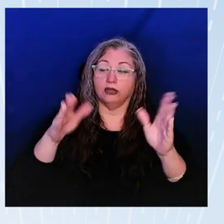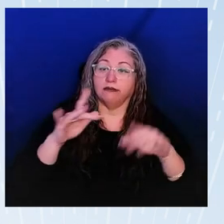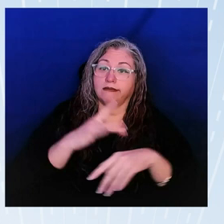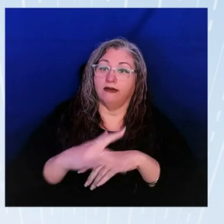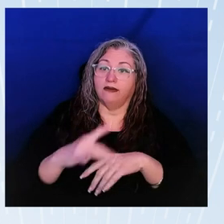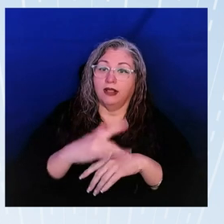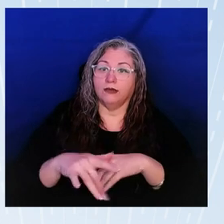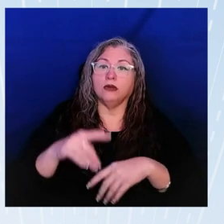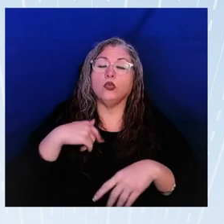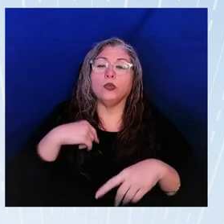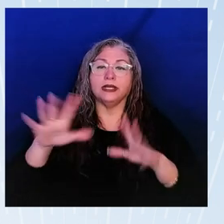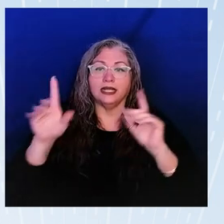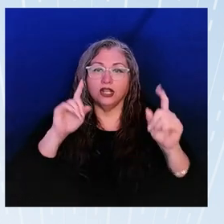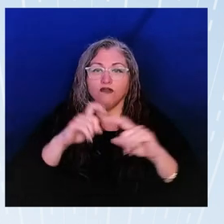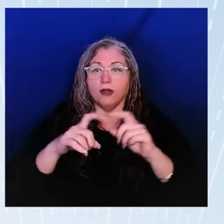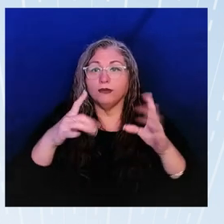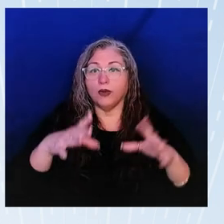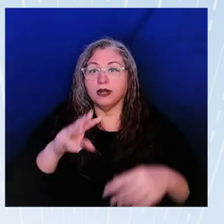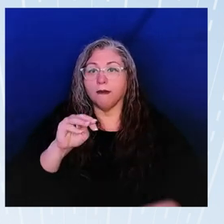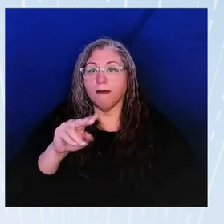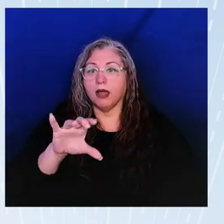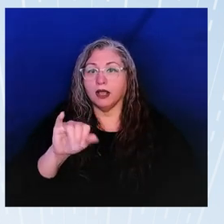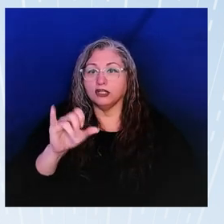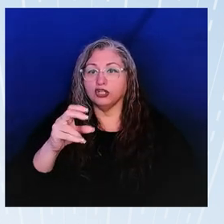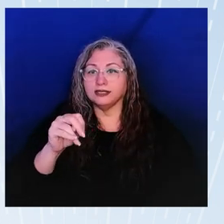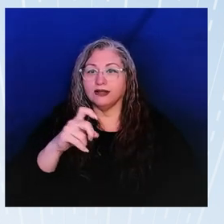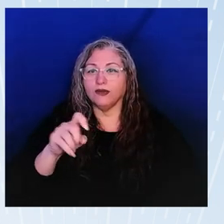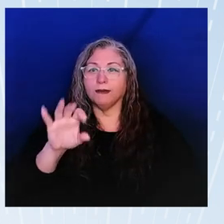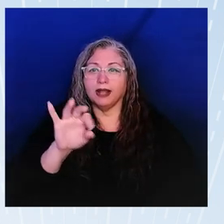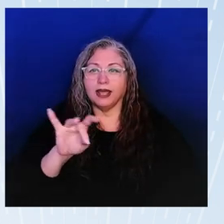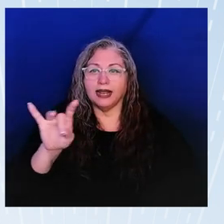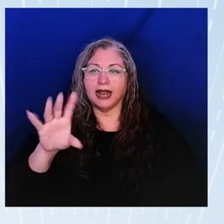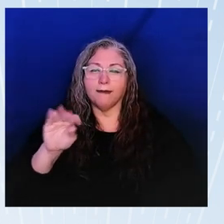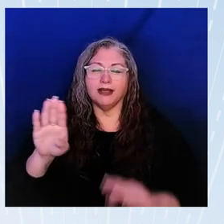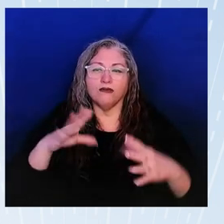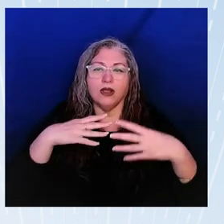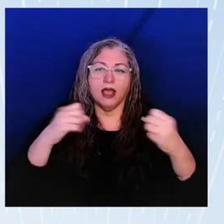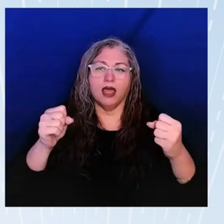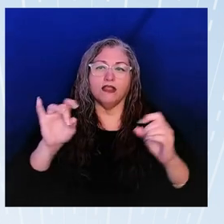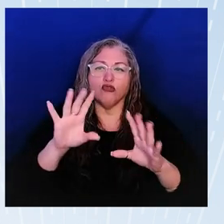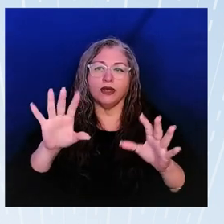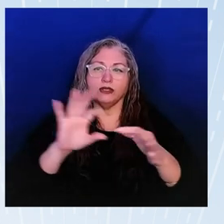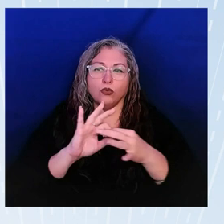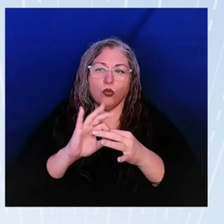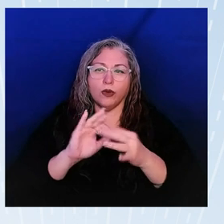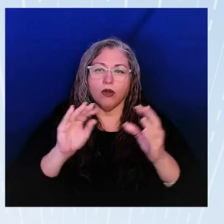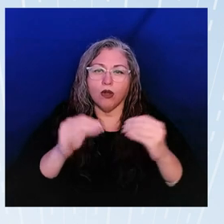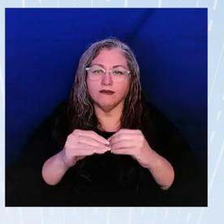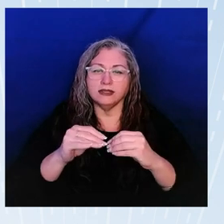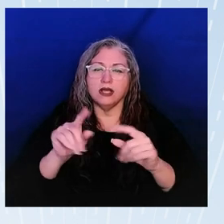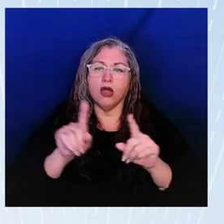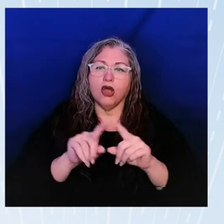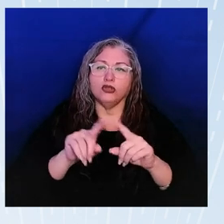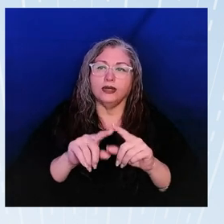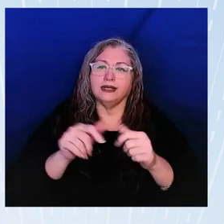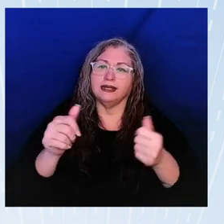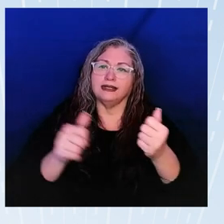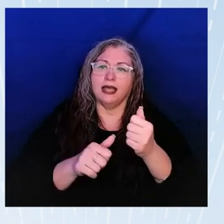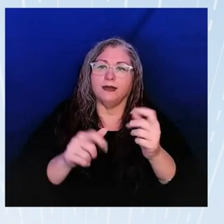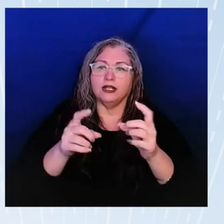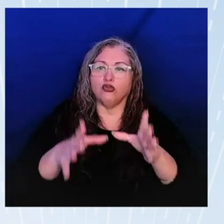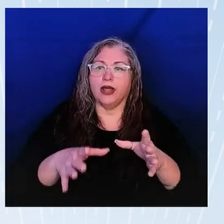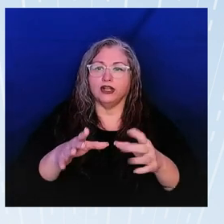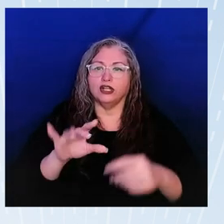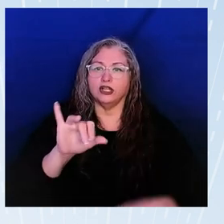And we heard from the director, Monica Johnson, from 988 and Behavioral Health and Crisis Coordinating Office, as well as the deputy director,